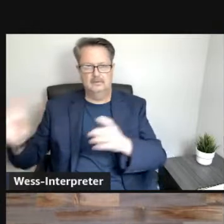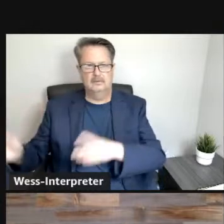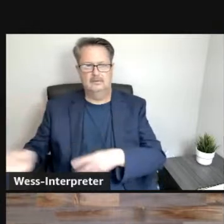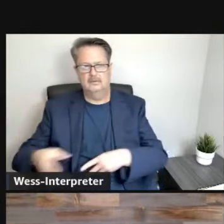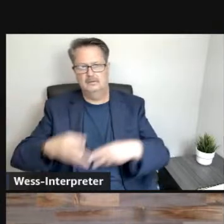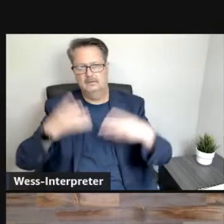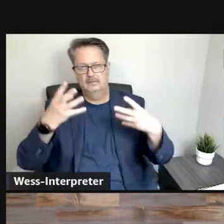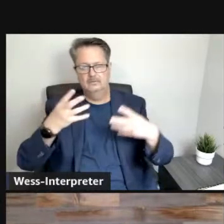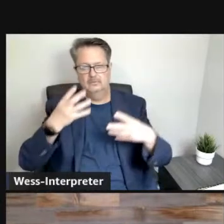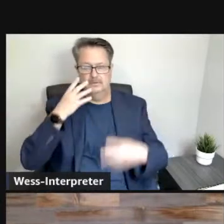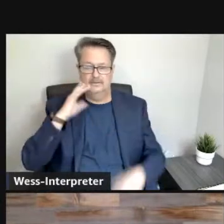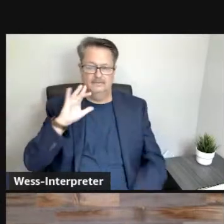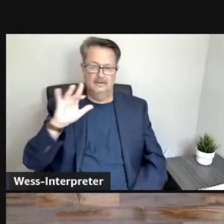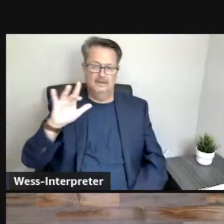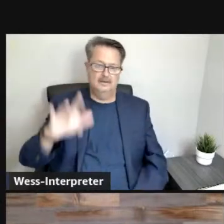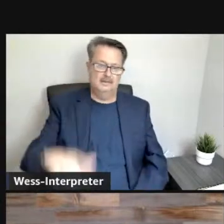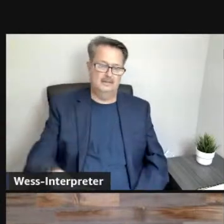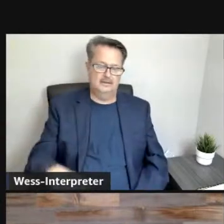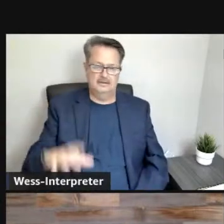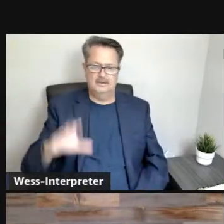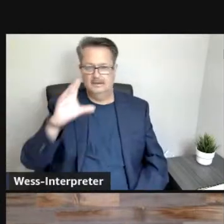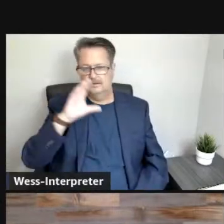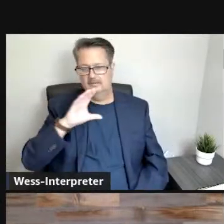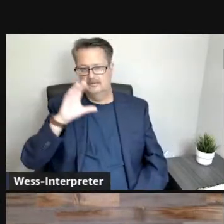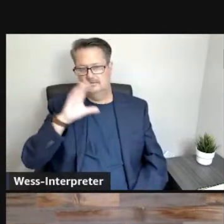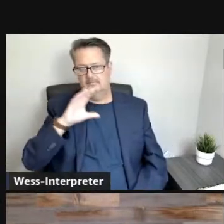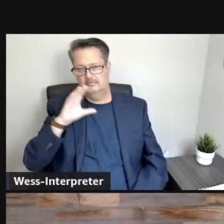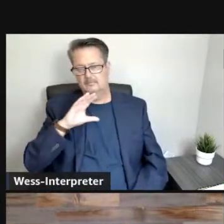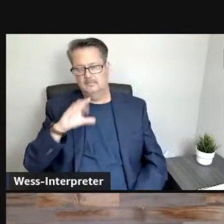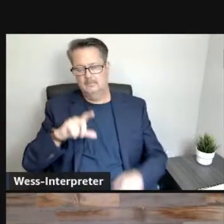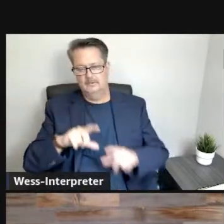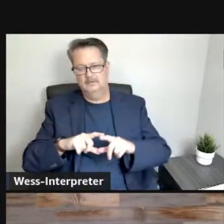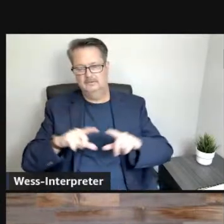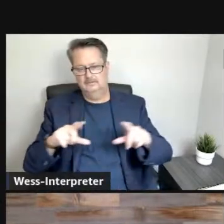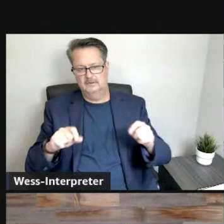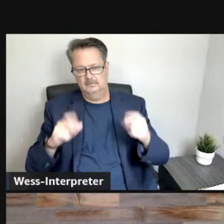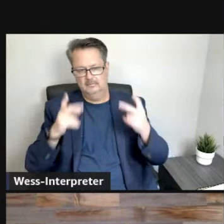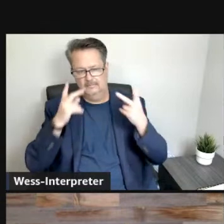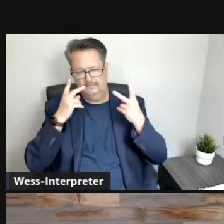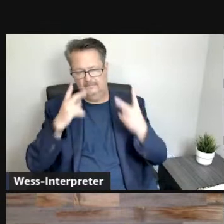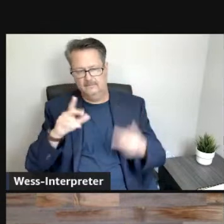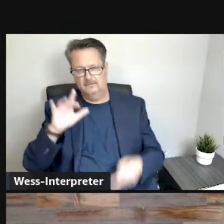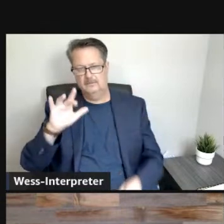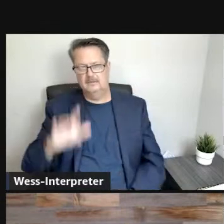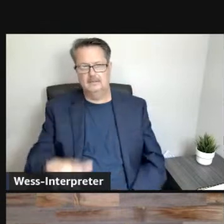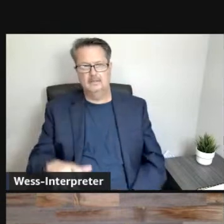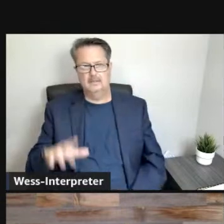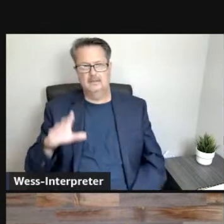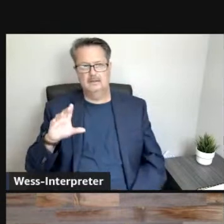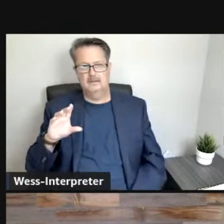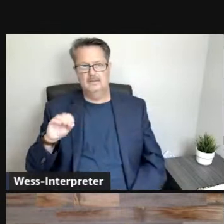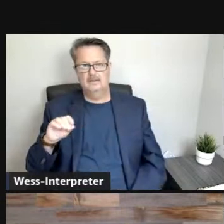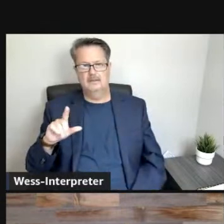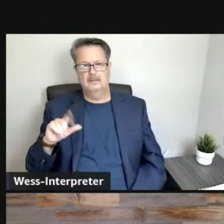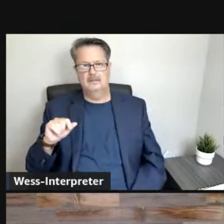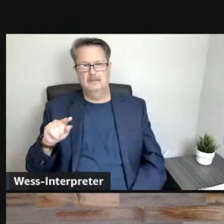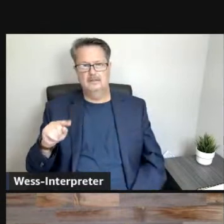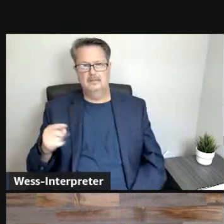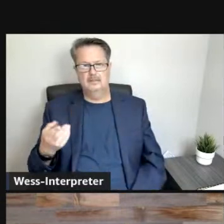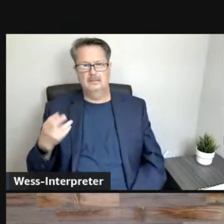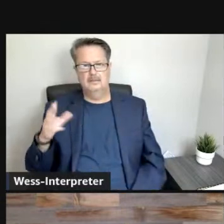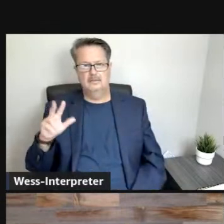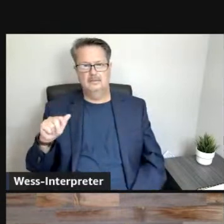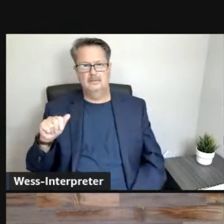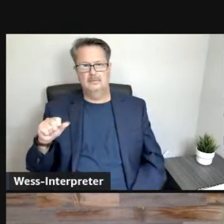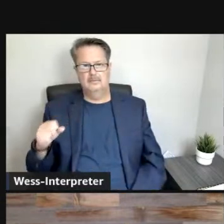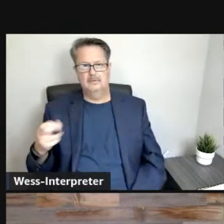go into the Explorer dashboard view and then select CloudWatch, so let me pick up the